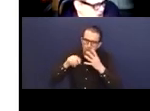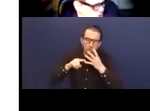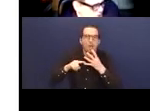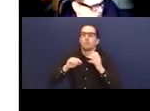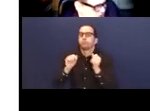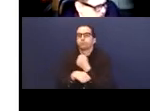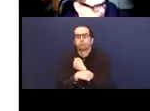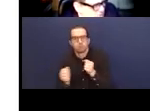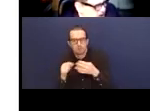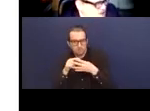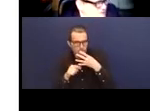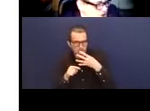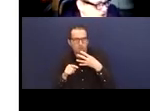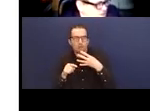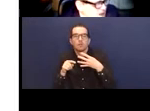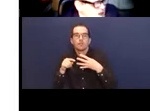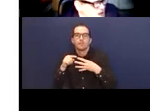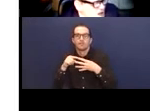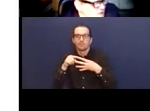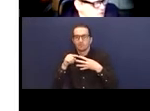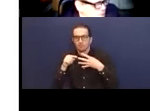And then look for the different domains. Vision,